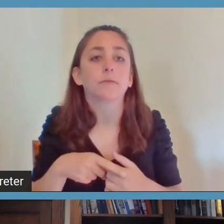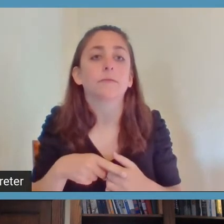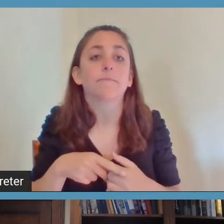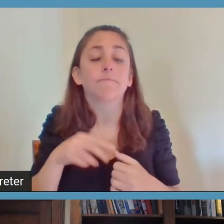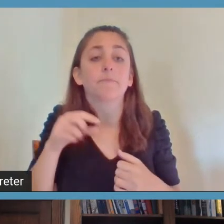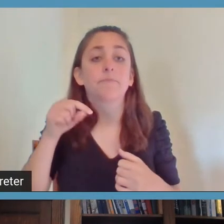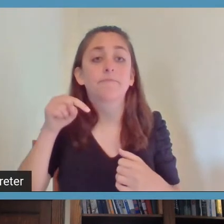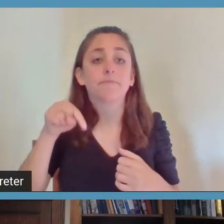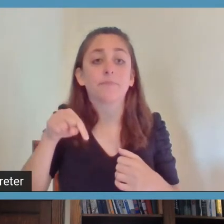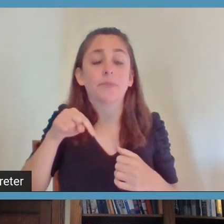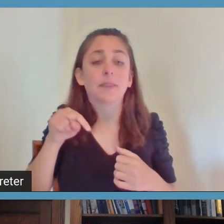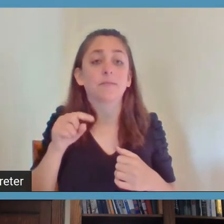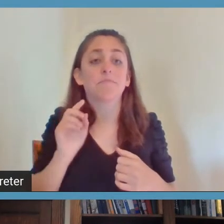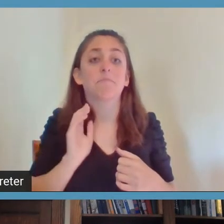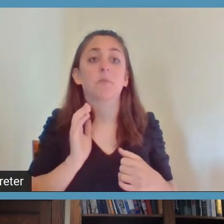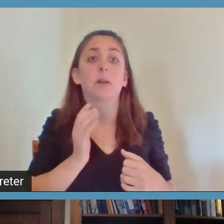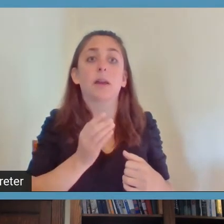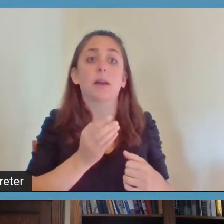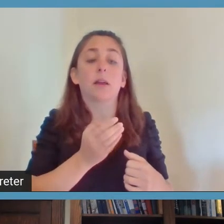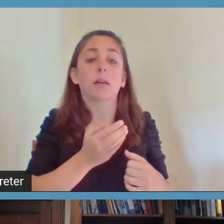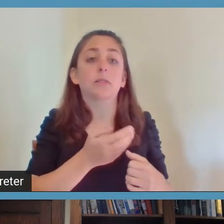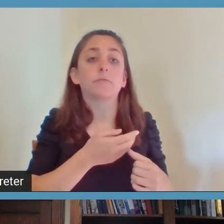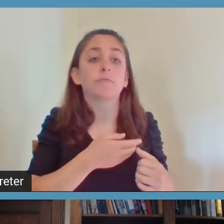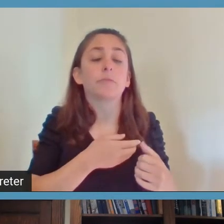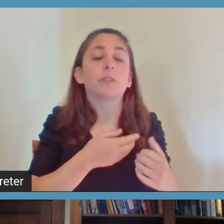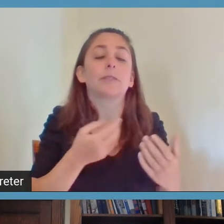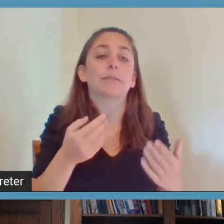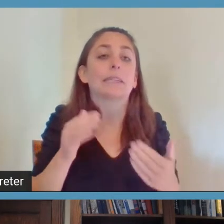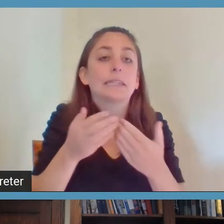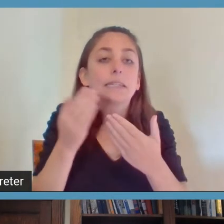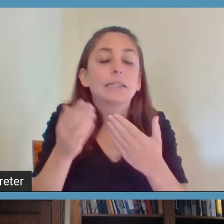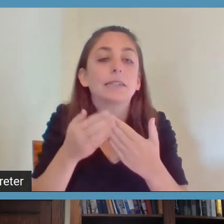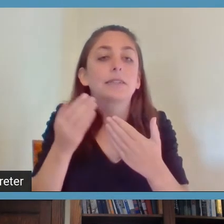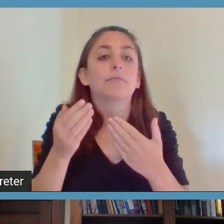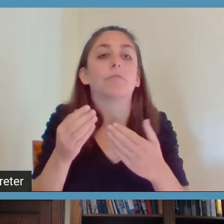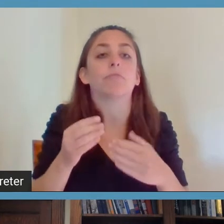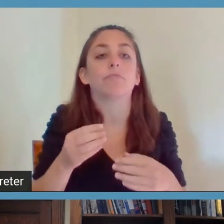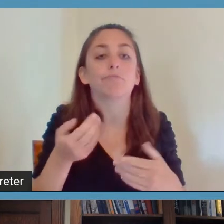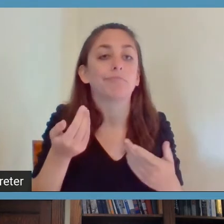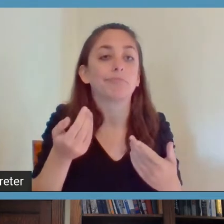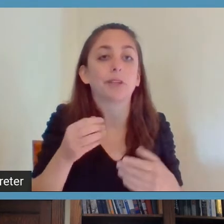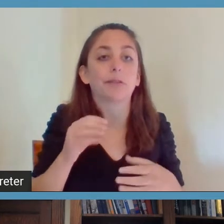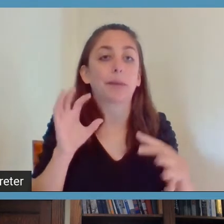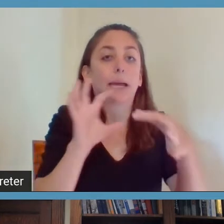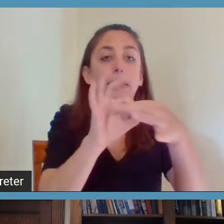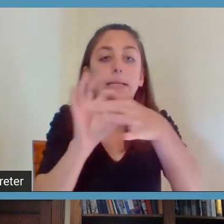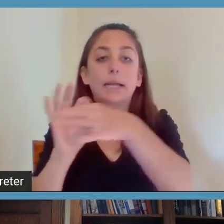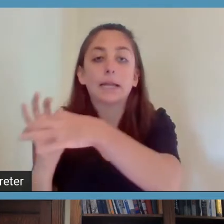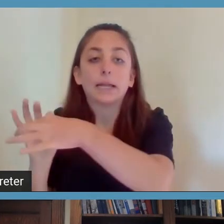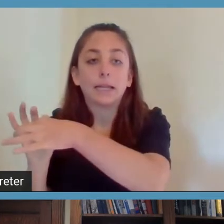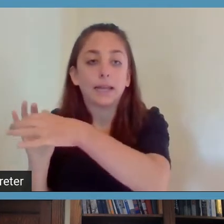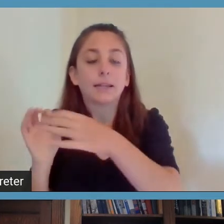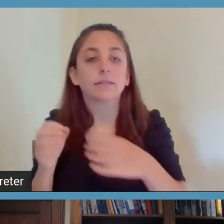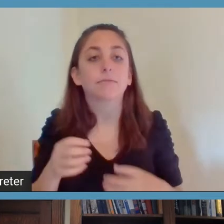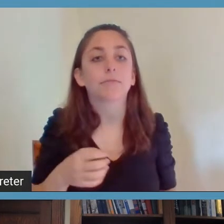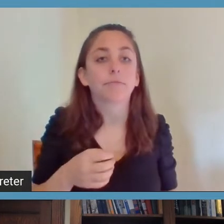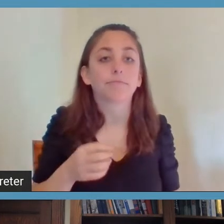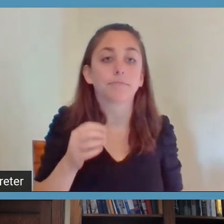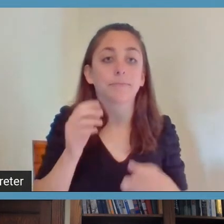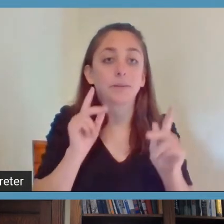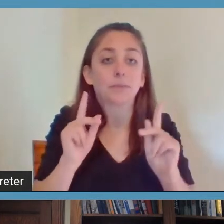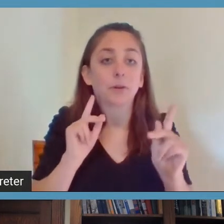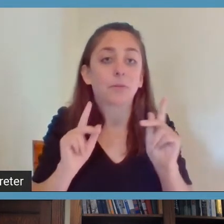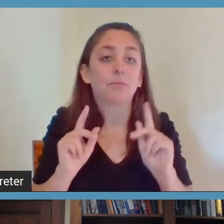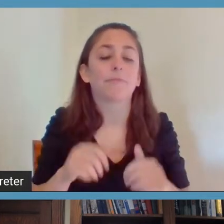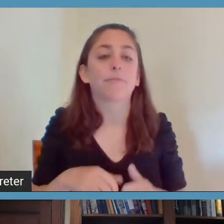our biggest way to reach people, the biggest number of people who connect to this product. And also, we also